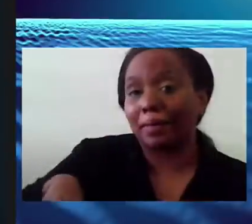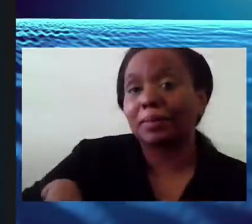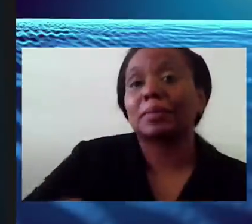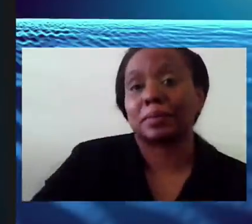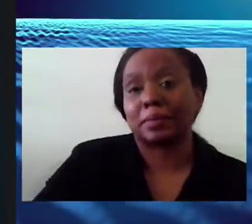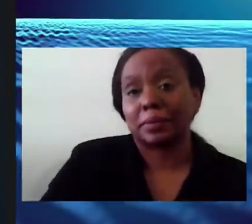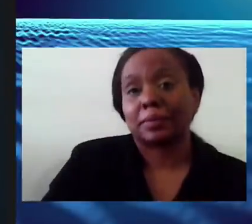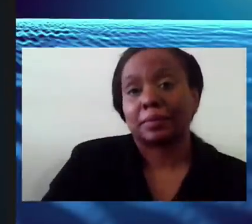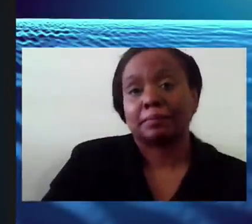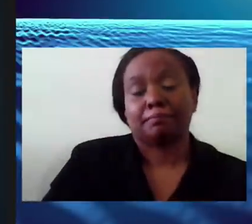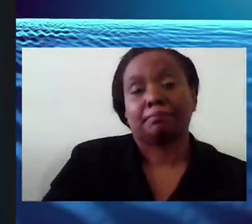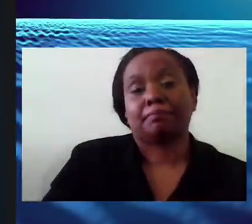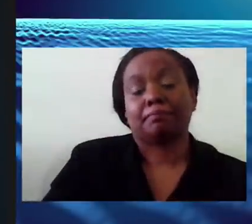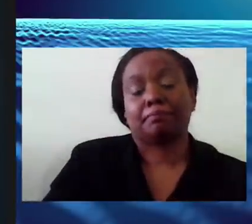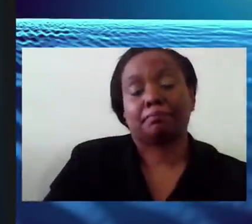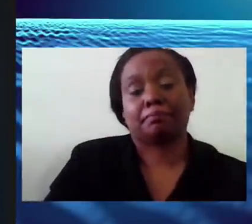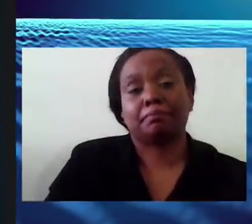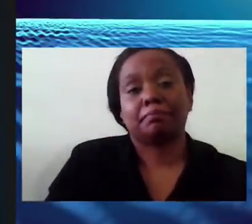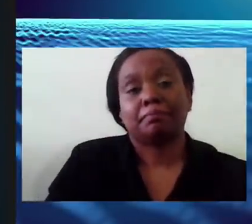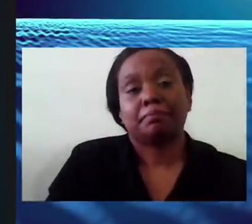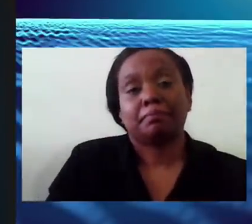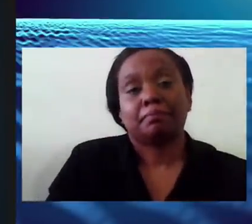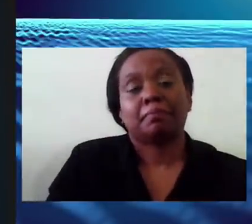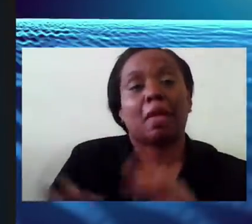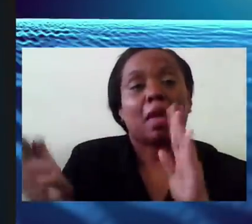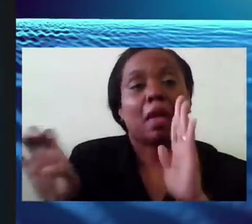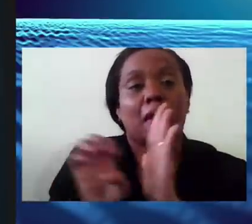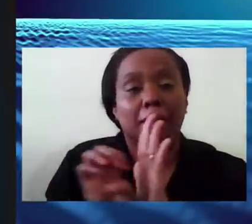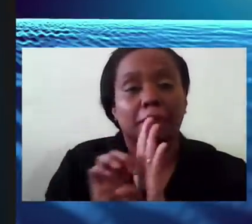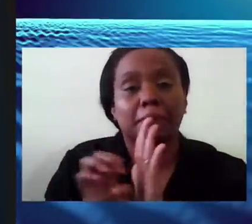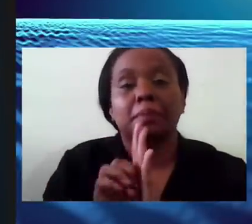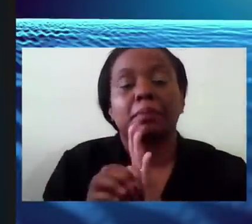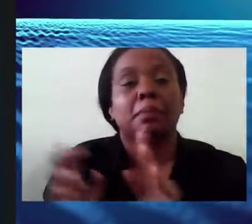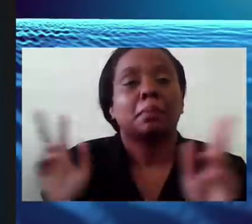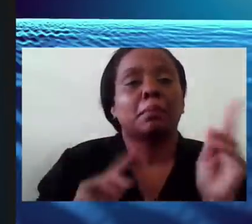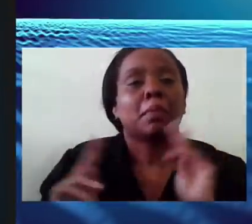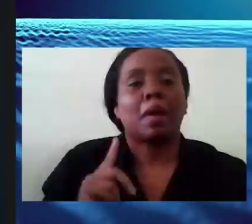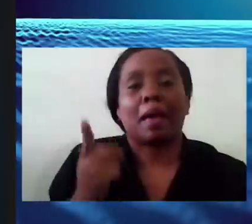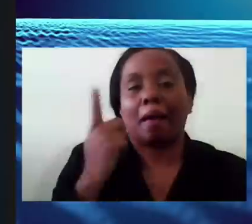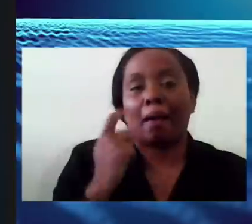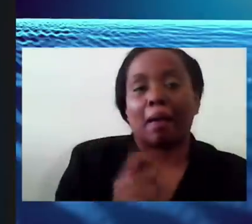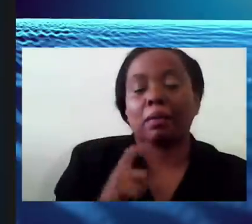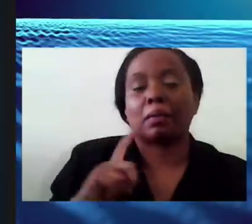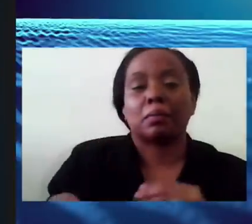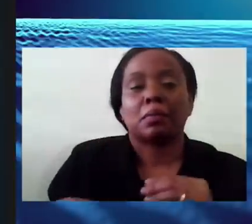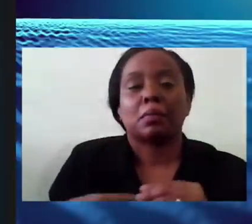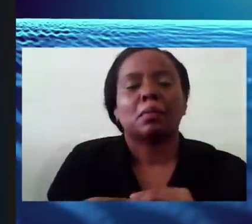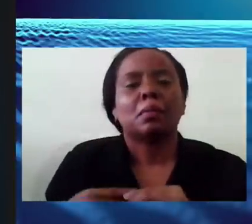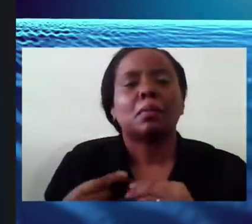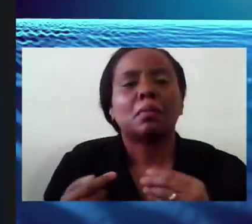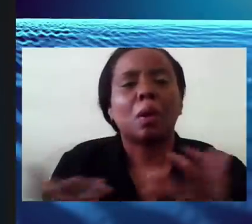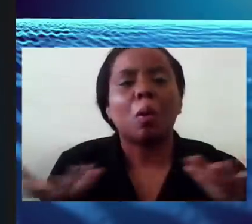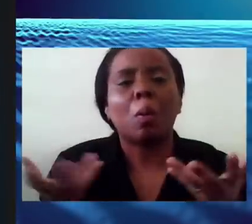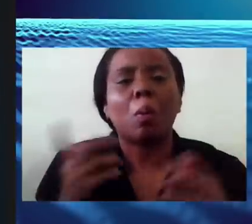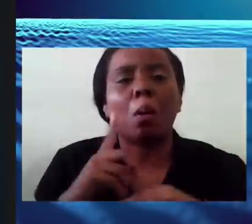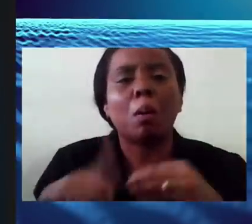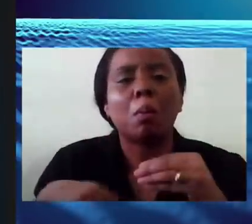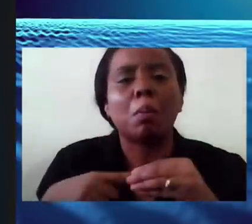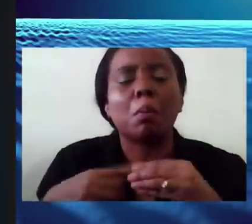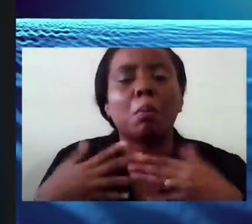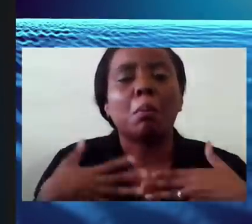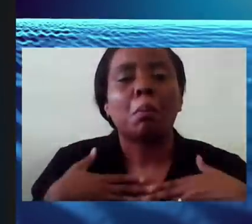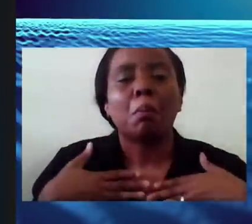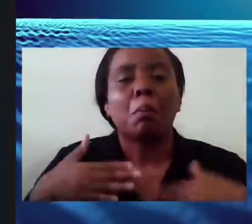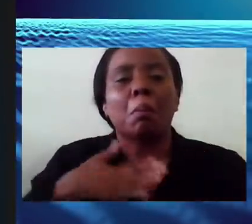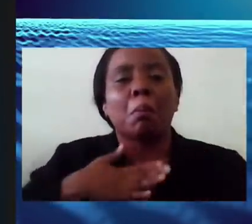can. So, for example, we keep getting questions from people as to what to do with the pets, and their livestock is